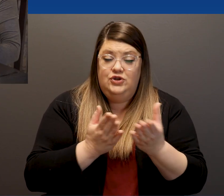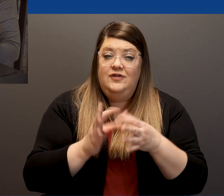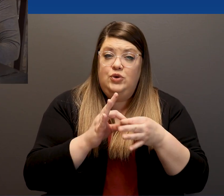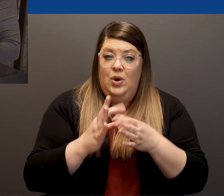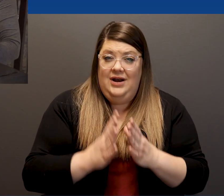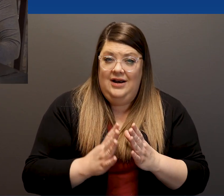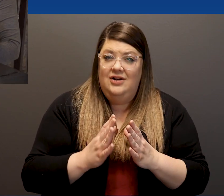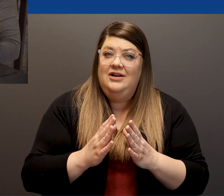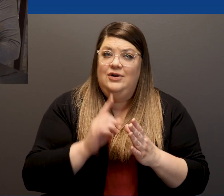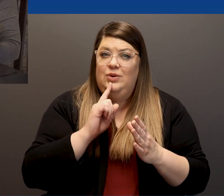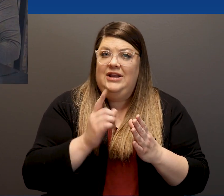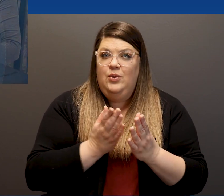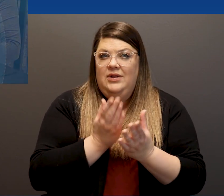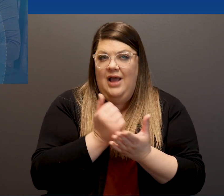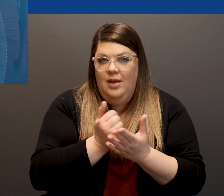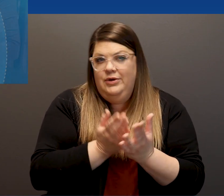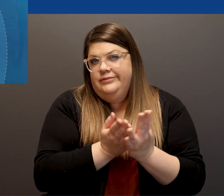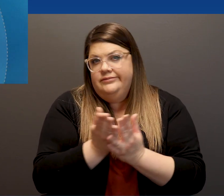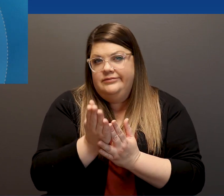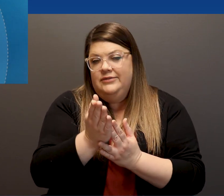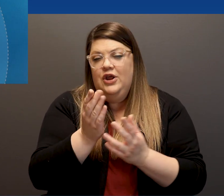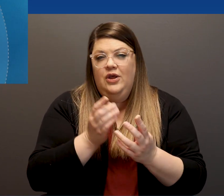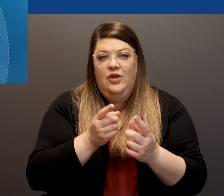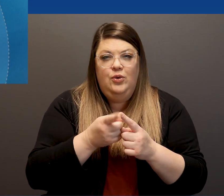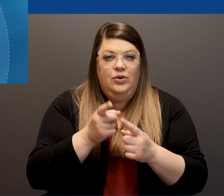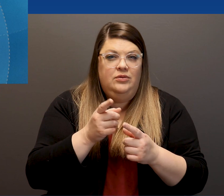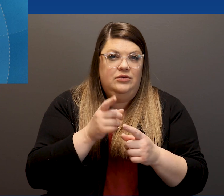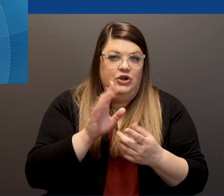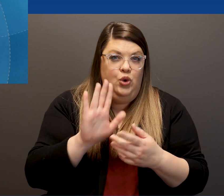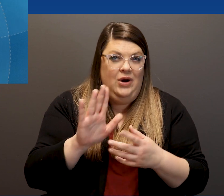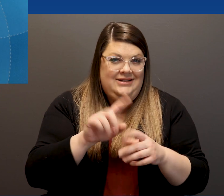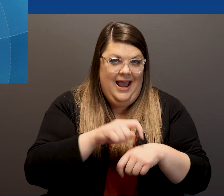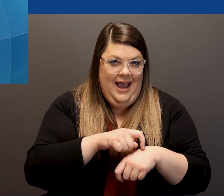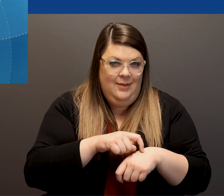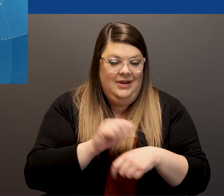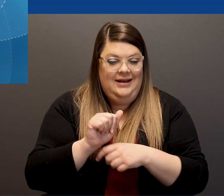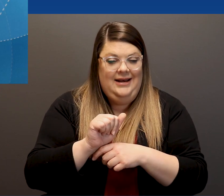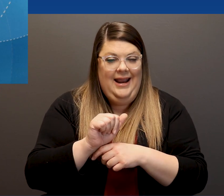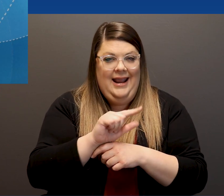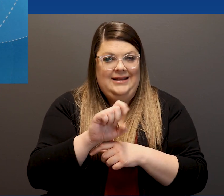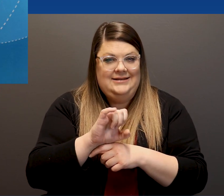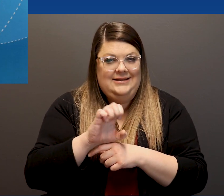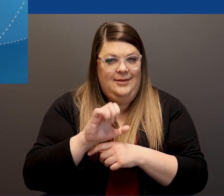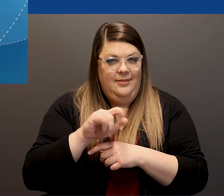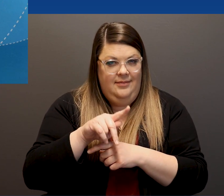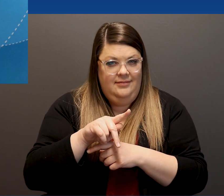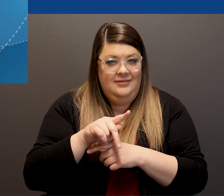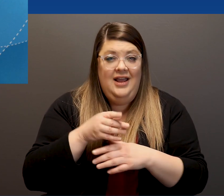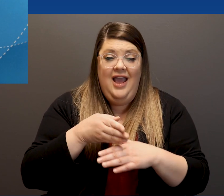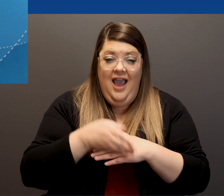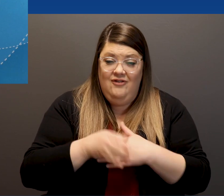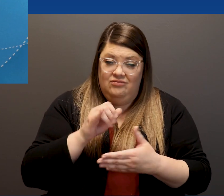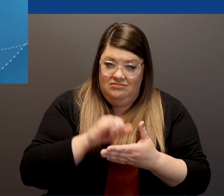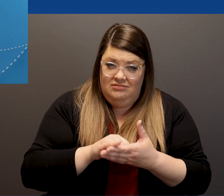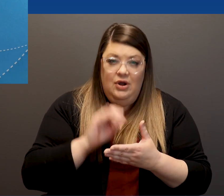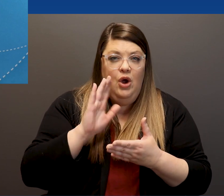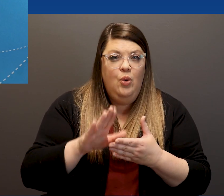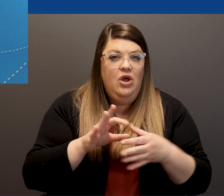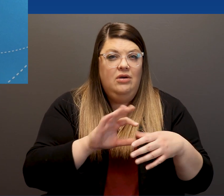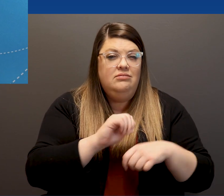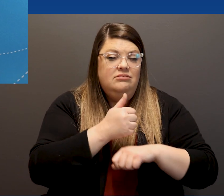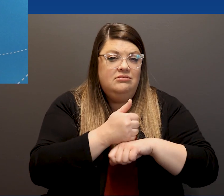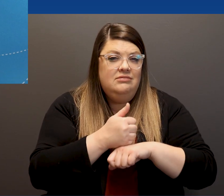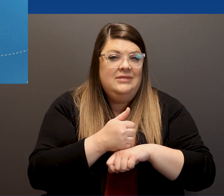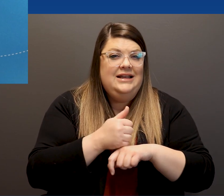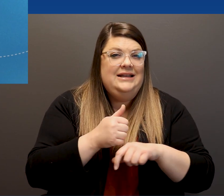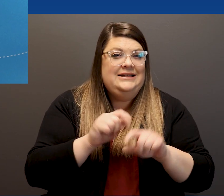time with AzEIP. After they provide you their contact information, They will coordinate scheduling meetings when the team